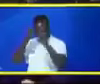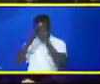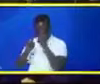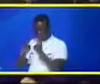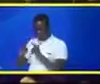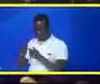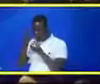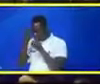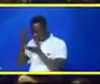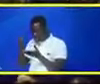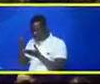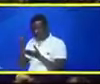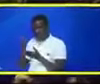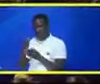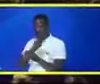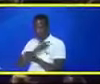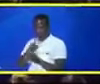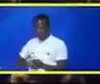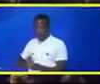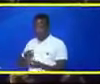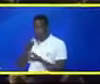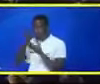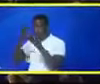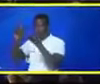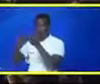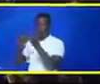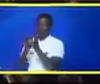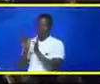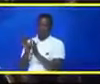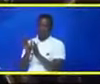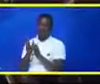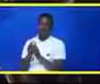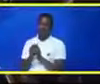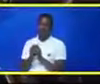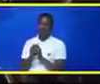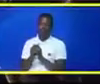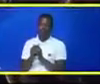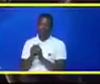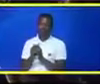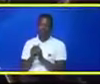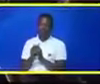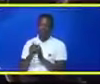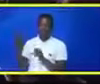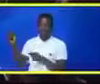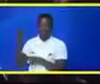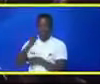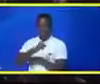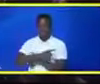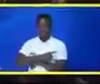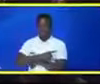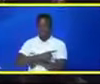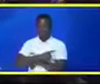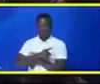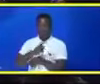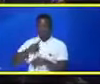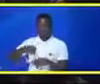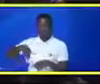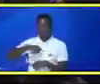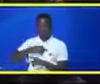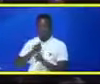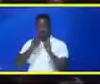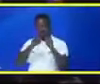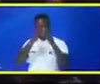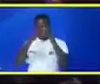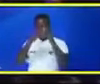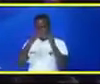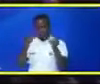obedience to Jesus. To Jesus. Someday, we will be in heaven.